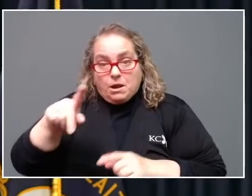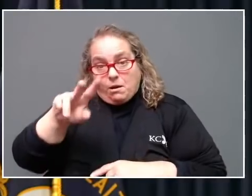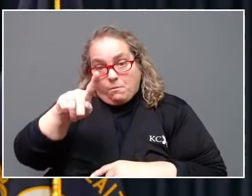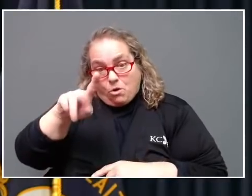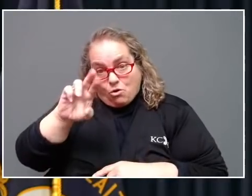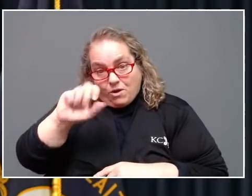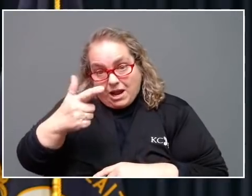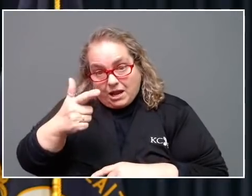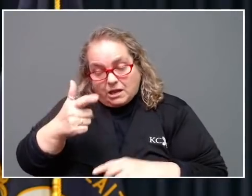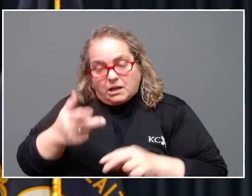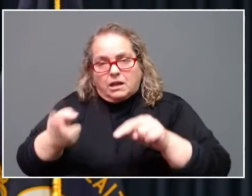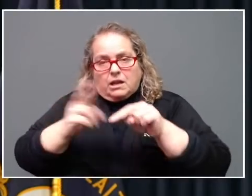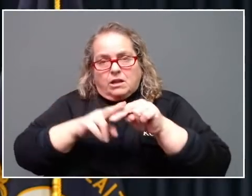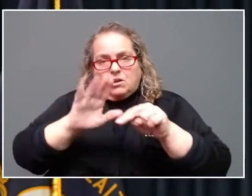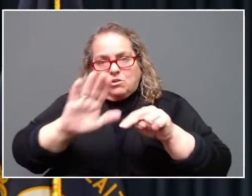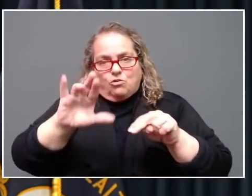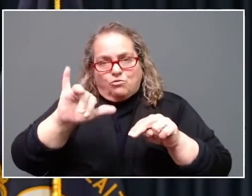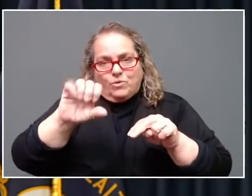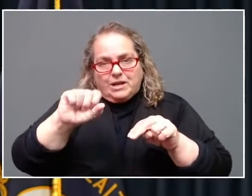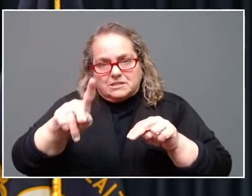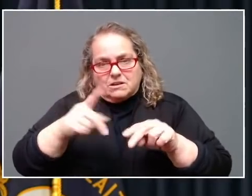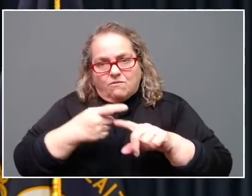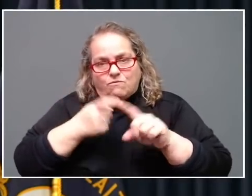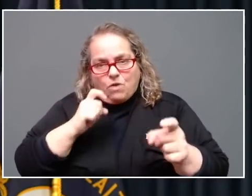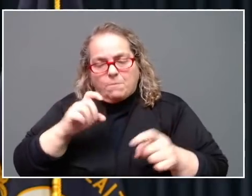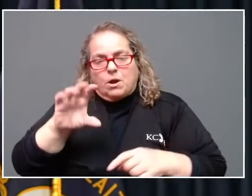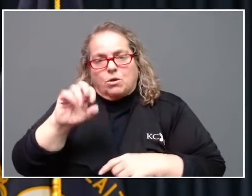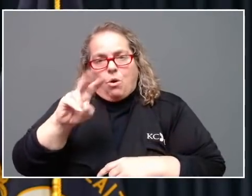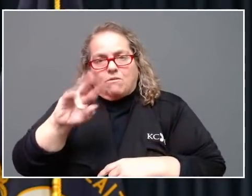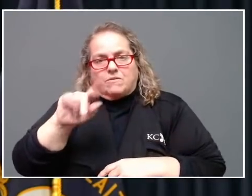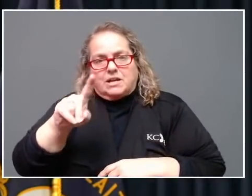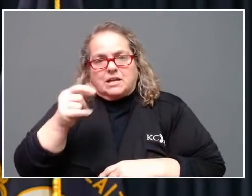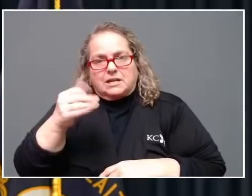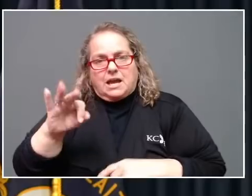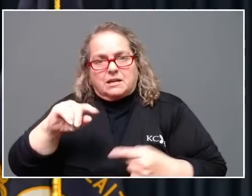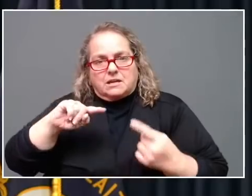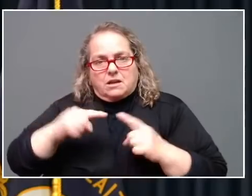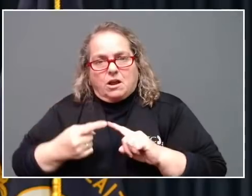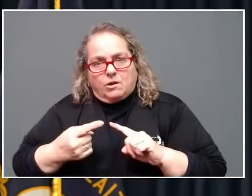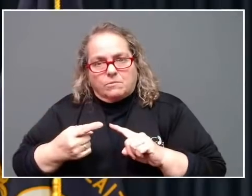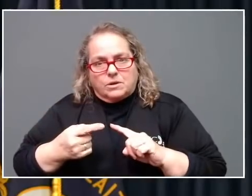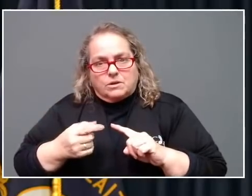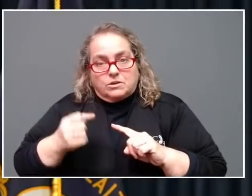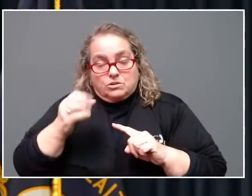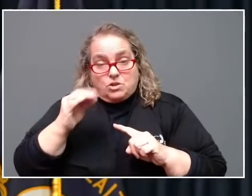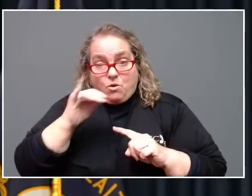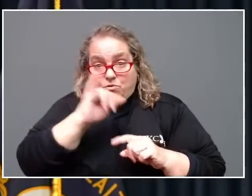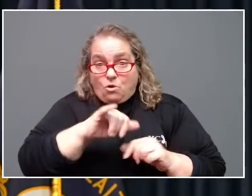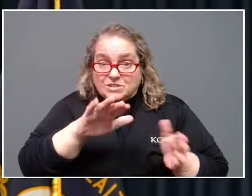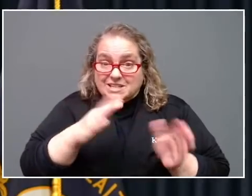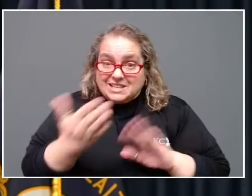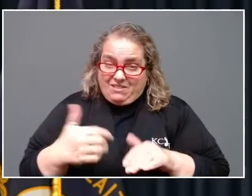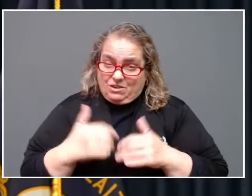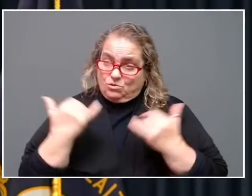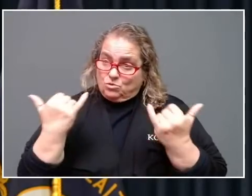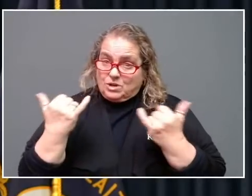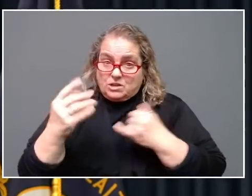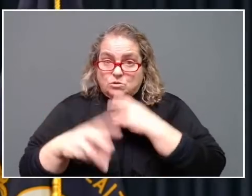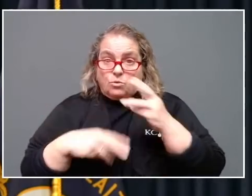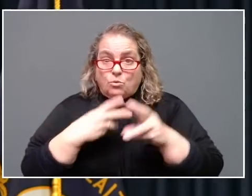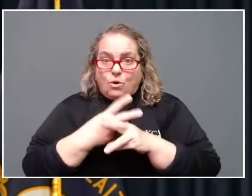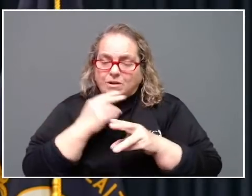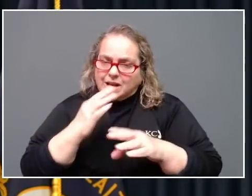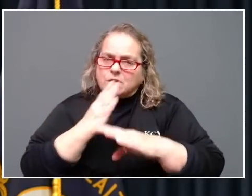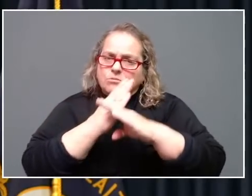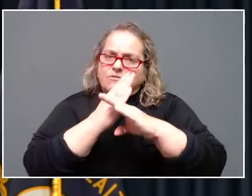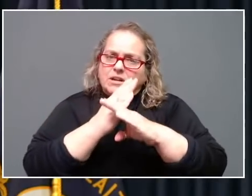harm. So folks, those deaths largely in today's world could be prevented simply by getting vaccinated.